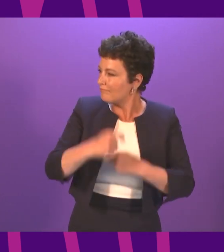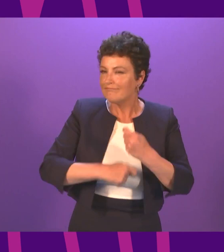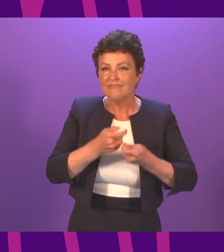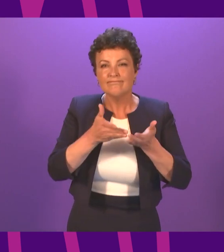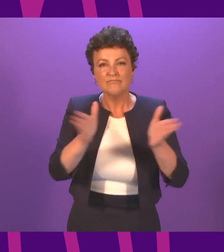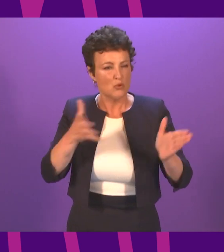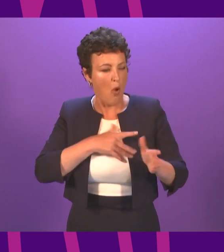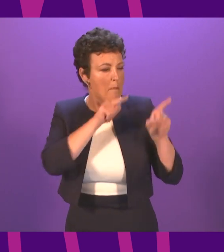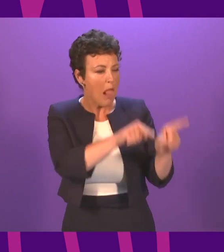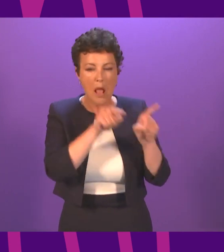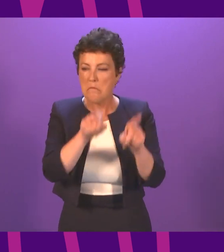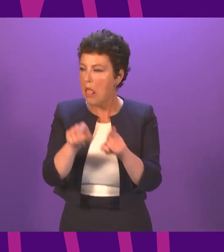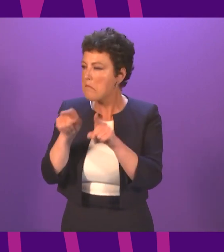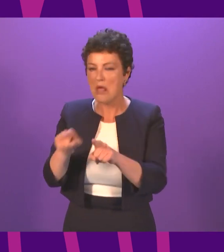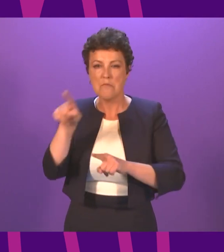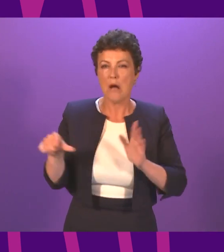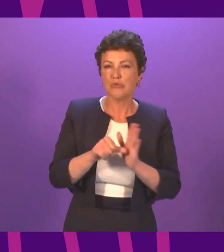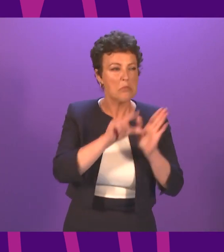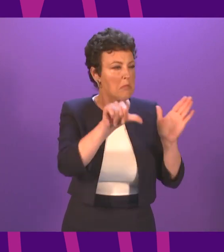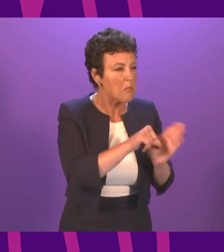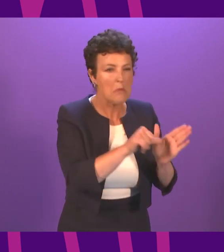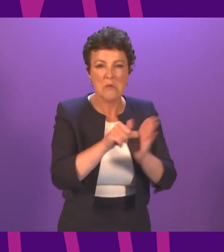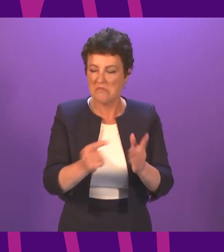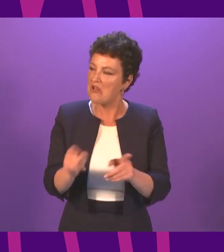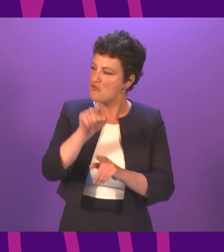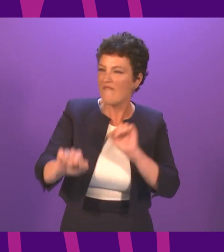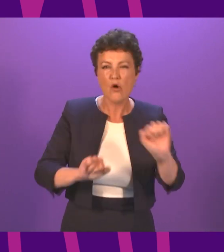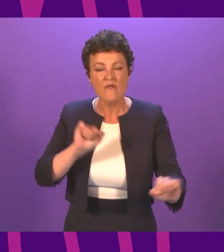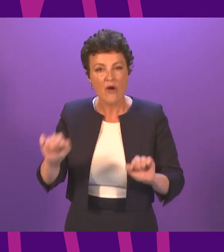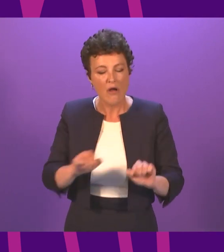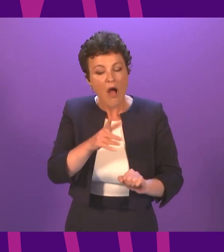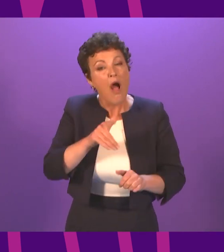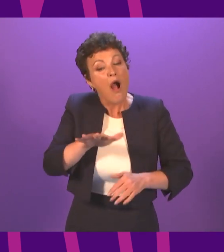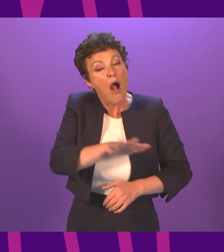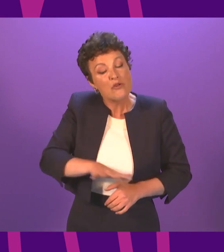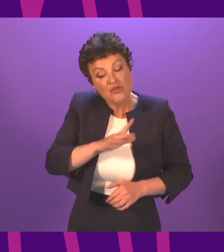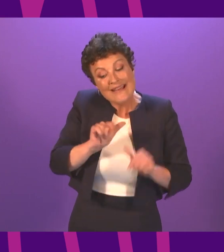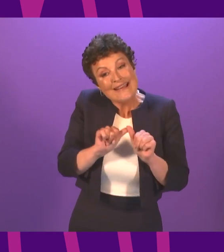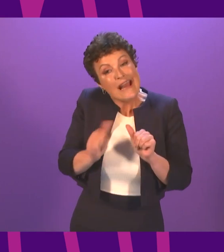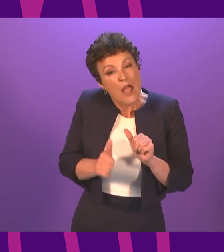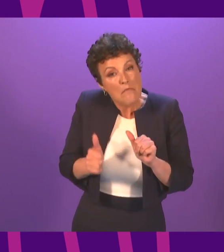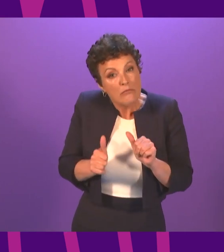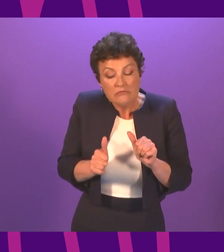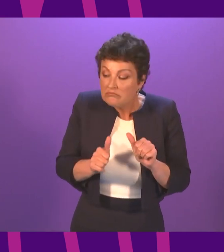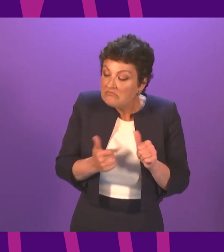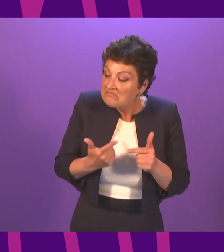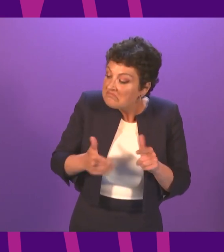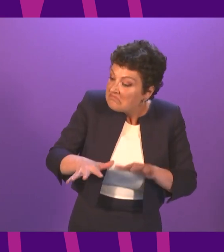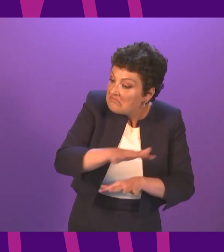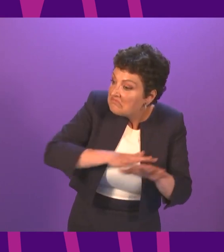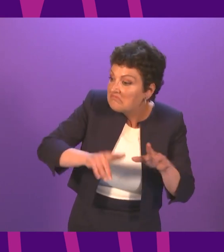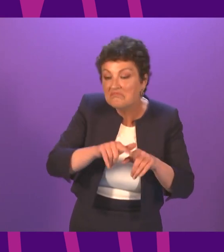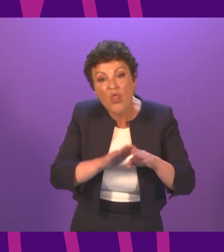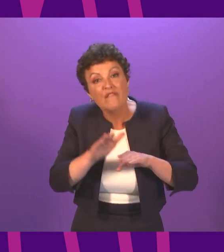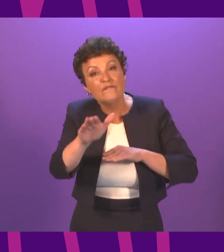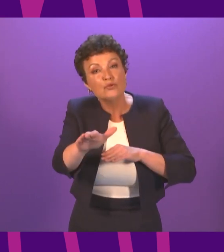for our problems. A country that looks to the needs of people next door, around the world or in the future, not just our